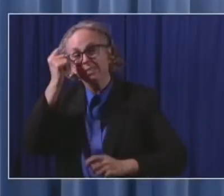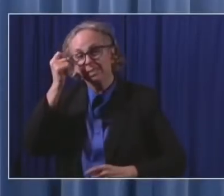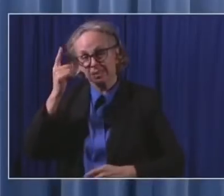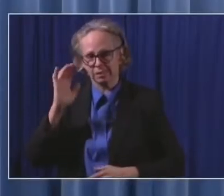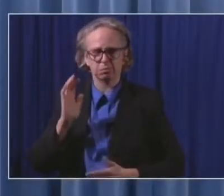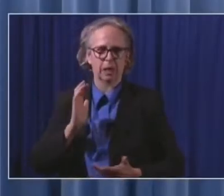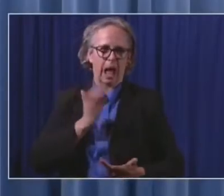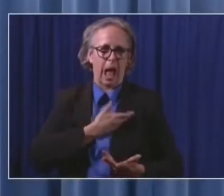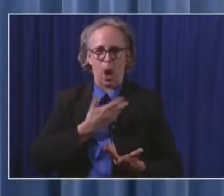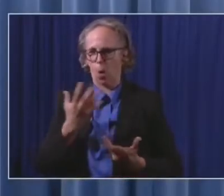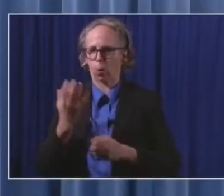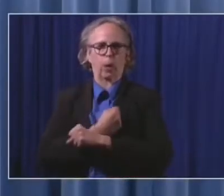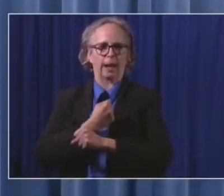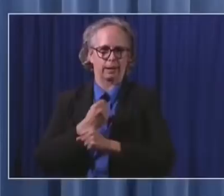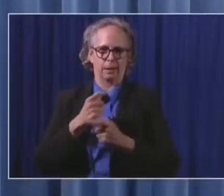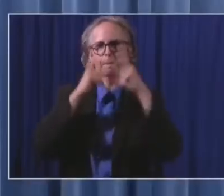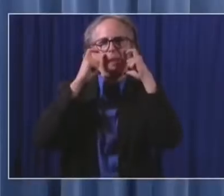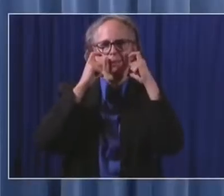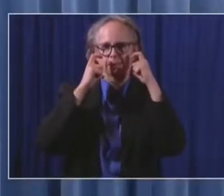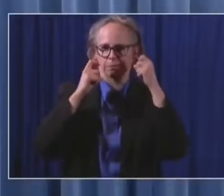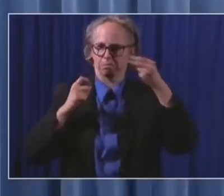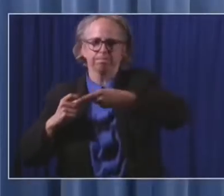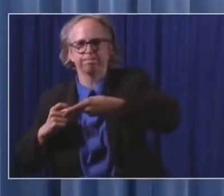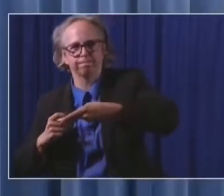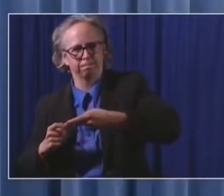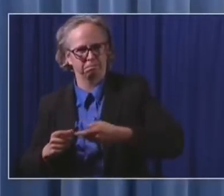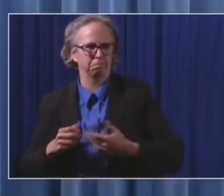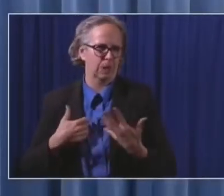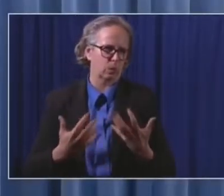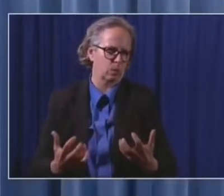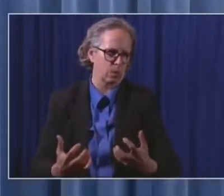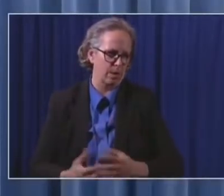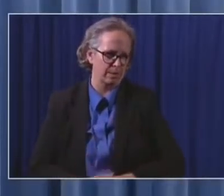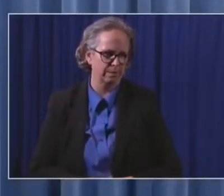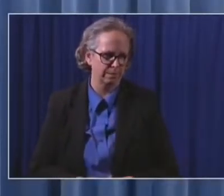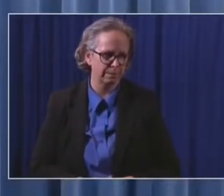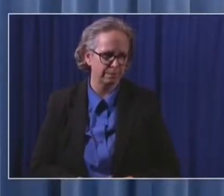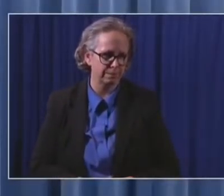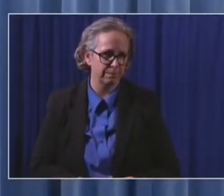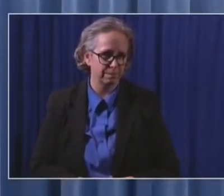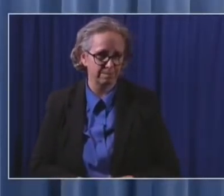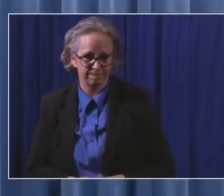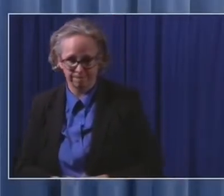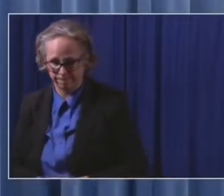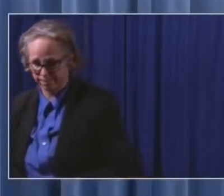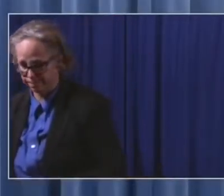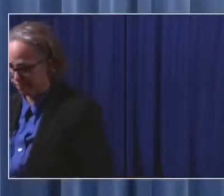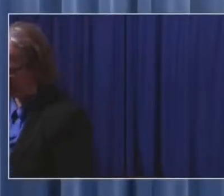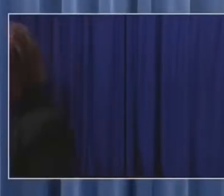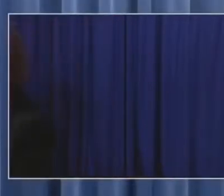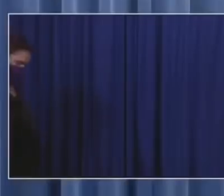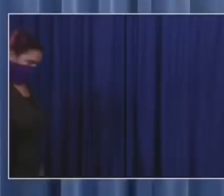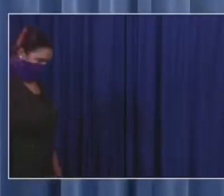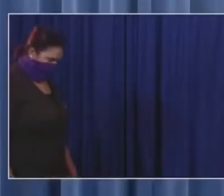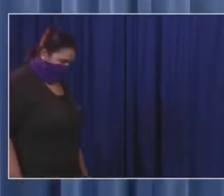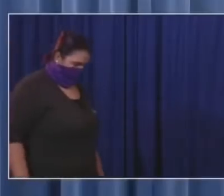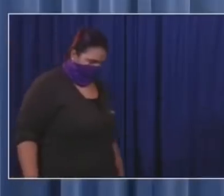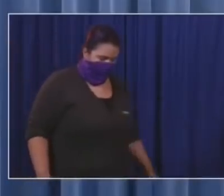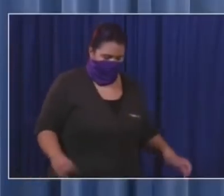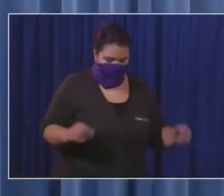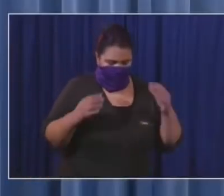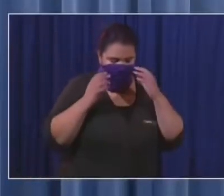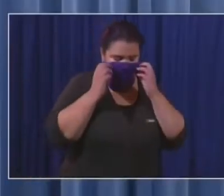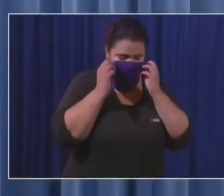by all of us working together to get more testing, we fight back. And we're Ohioans. We're going to continue to fight.